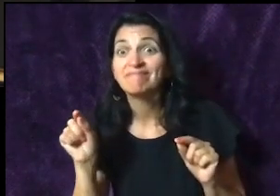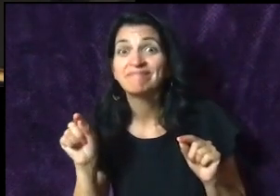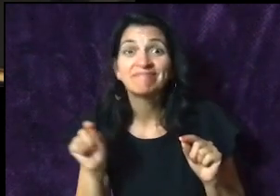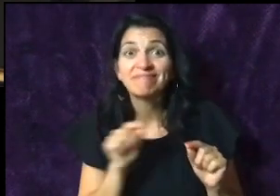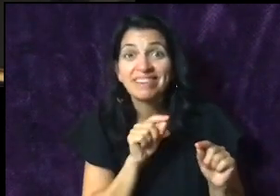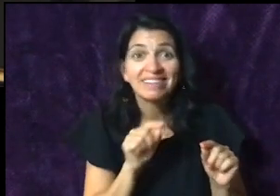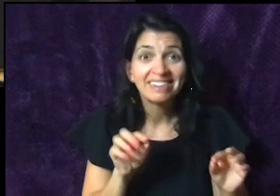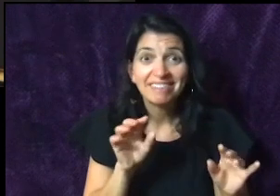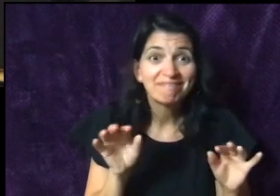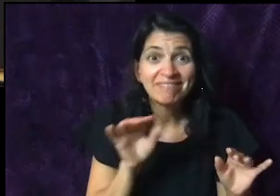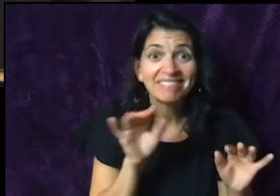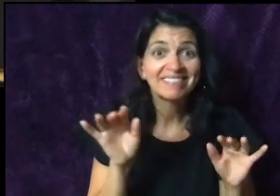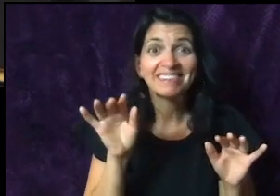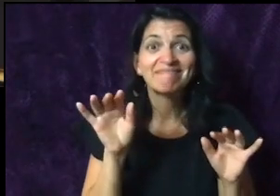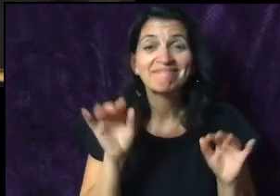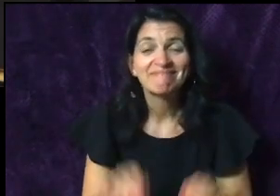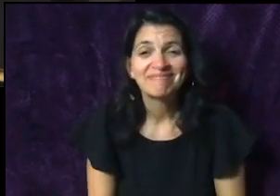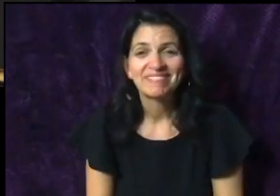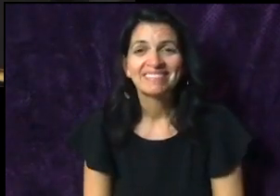Ba-da-da-dum, ba-da-dum,